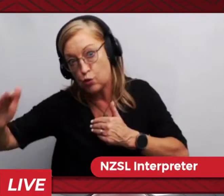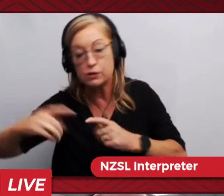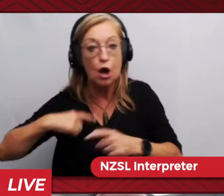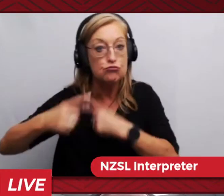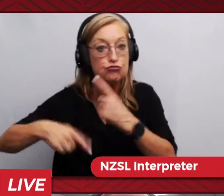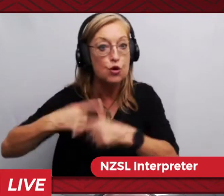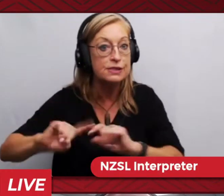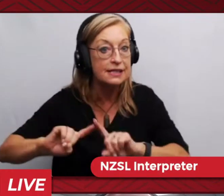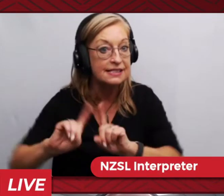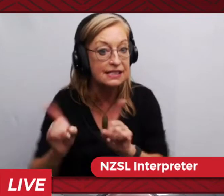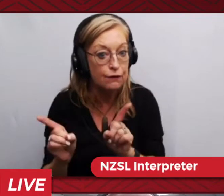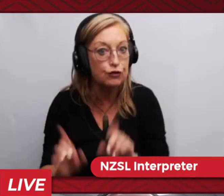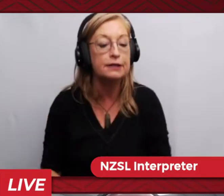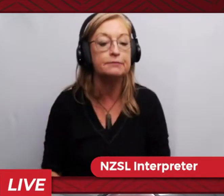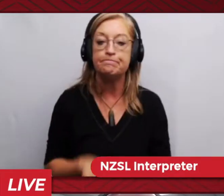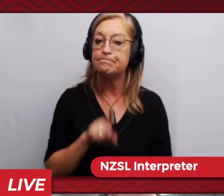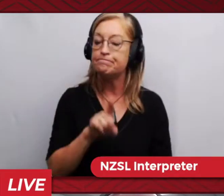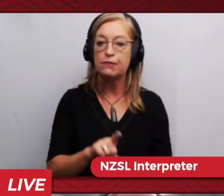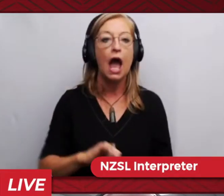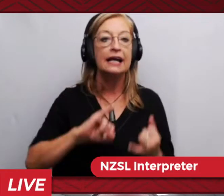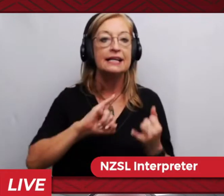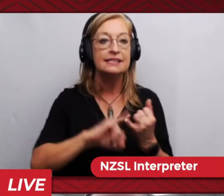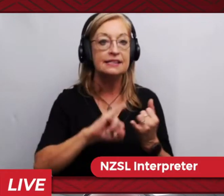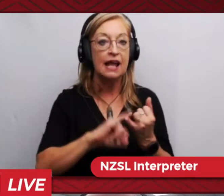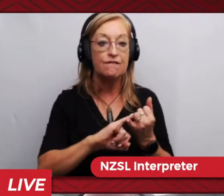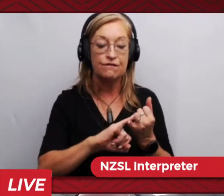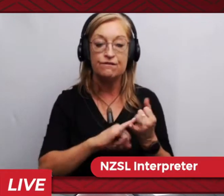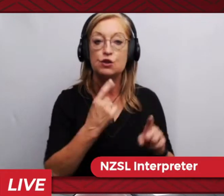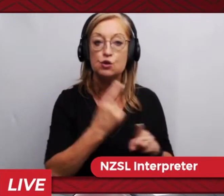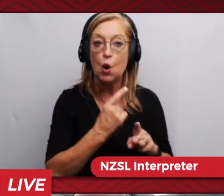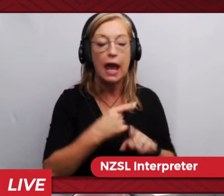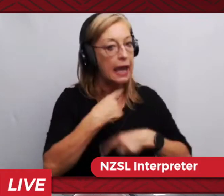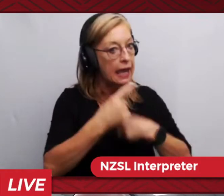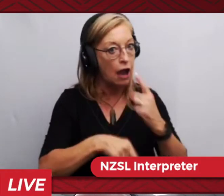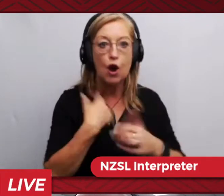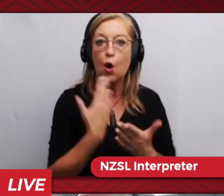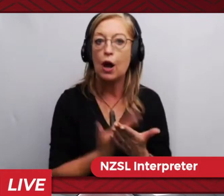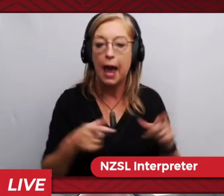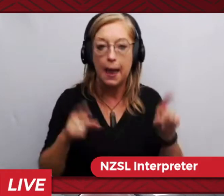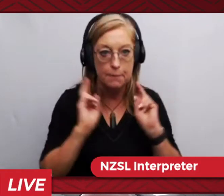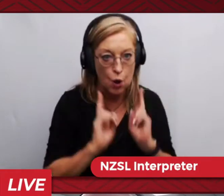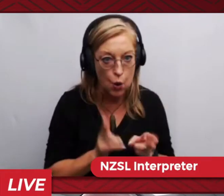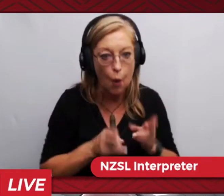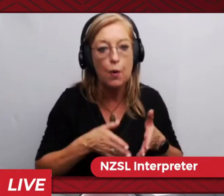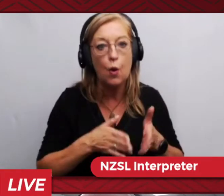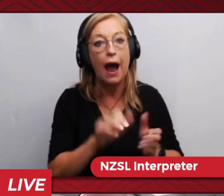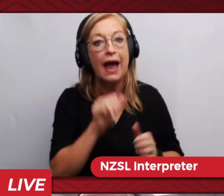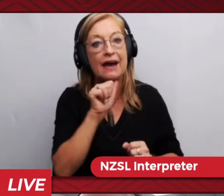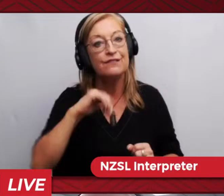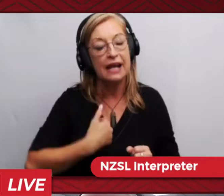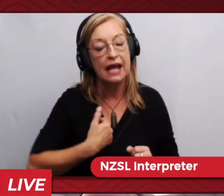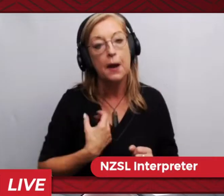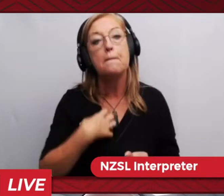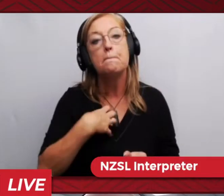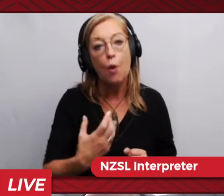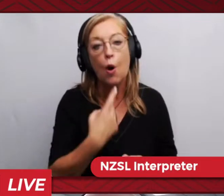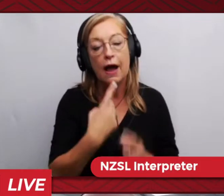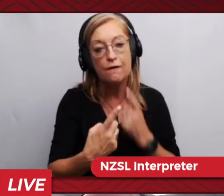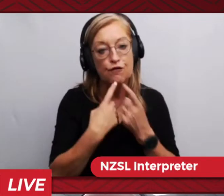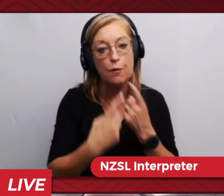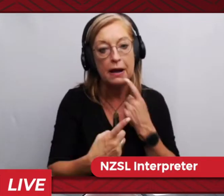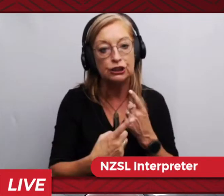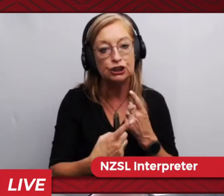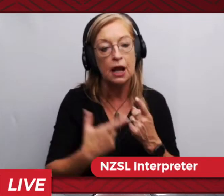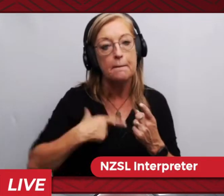Steph speaking, you can carry on making your claims as normal. If we require any further information from you because it